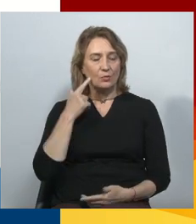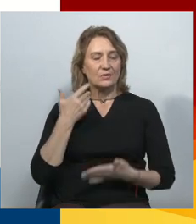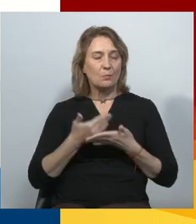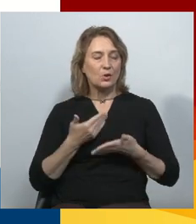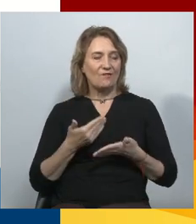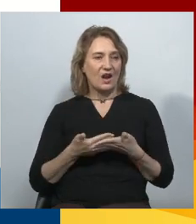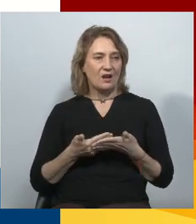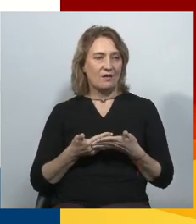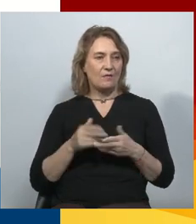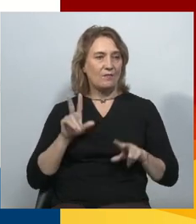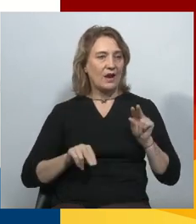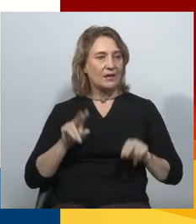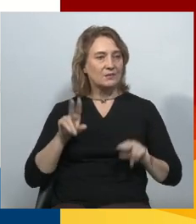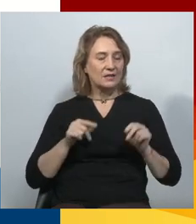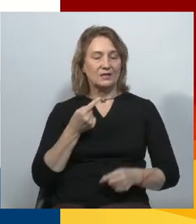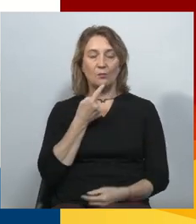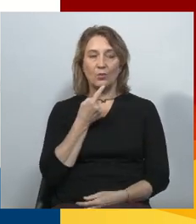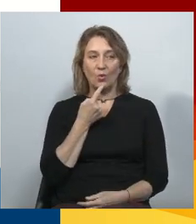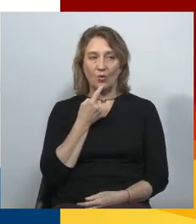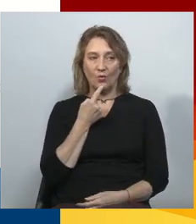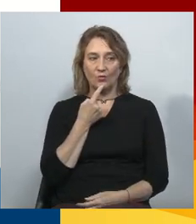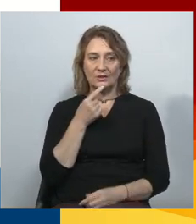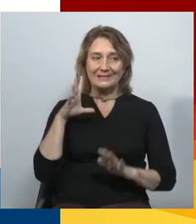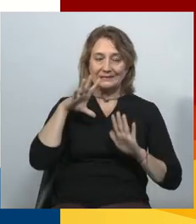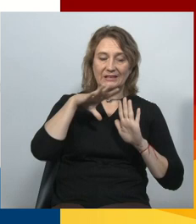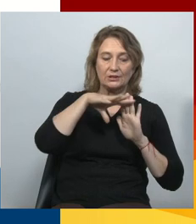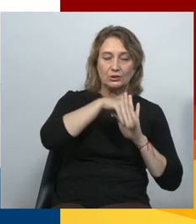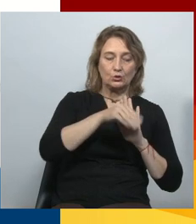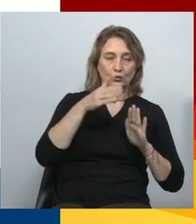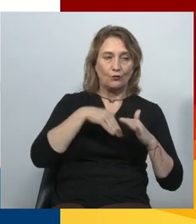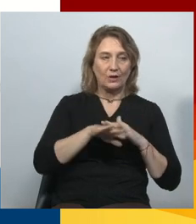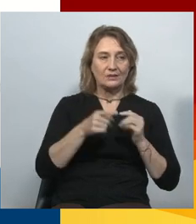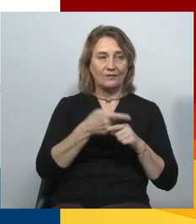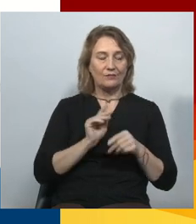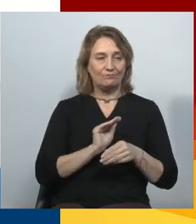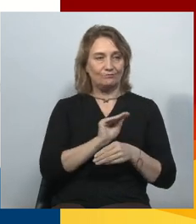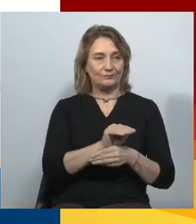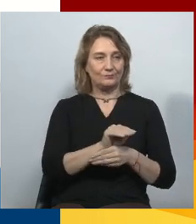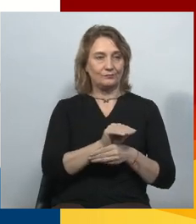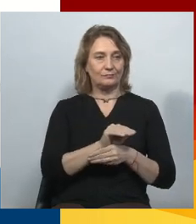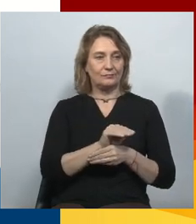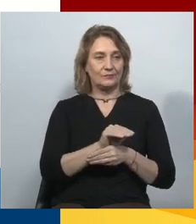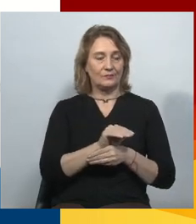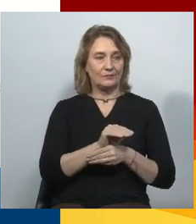And we now hope to try to use this approach